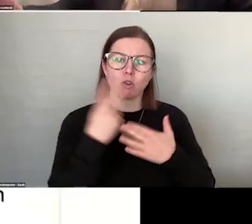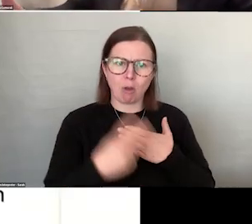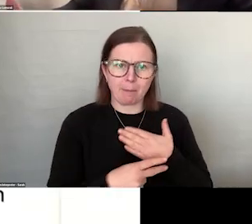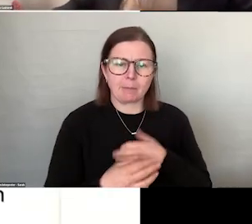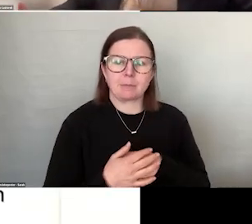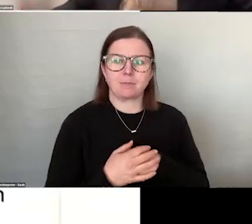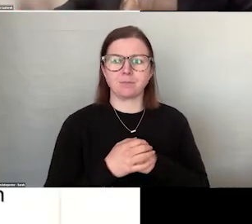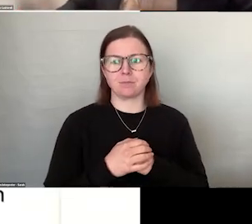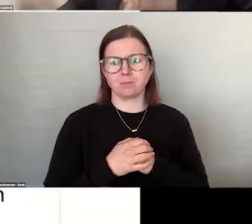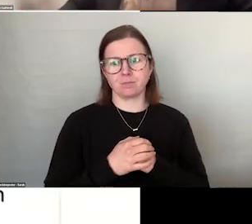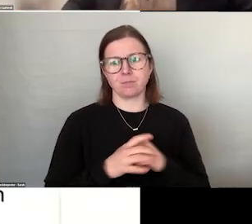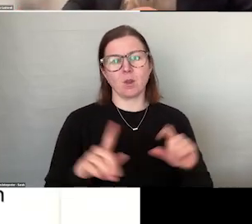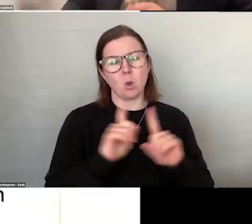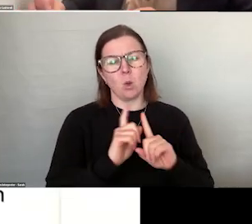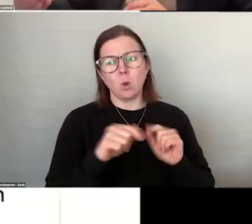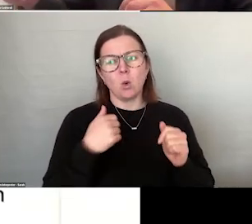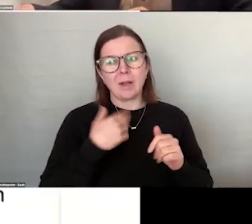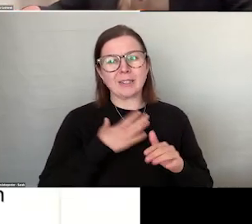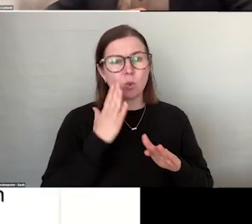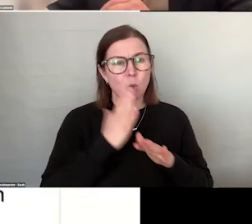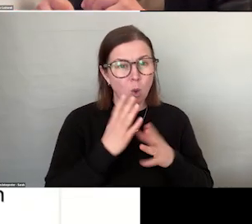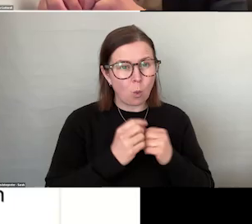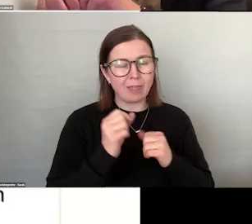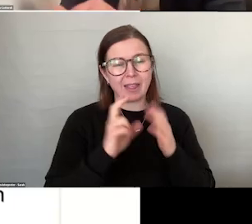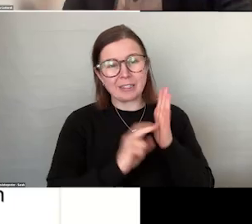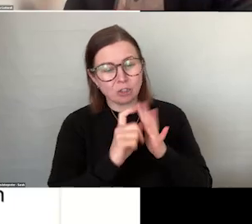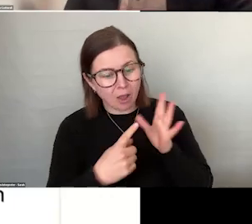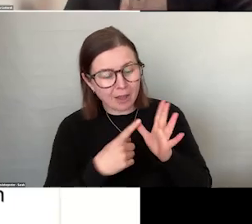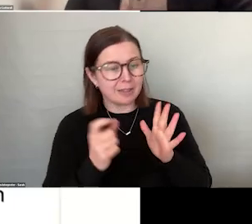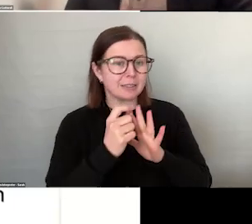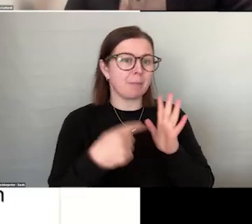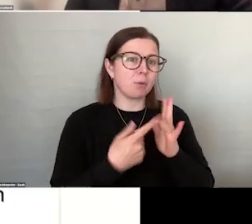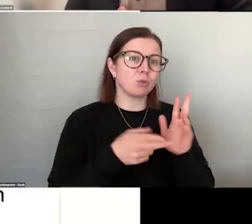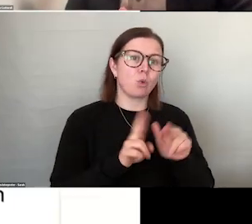Equally, we need to work with the NDIA, the Department